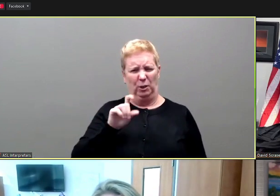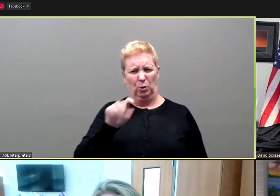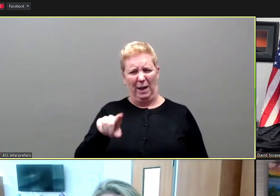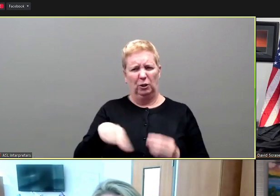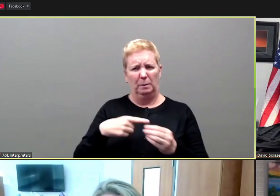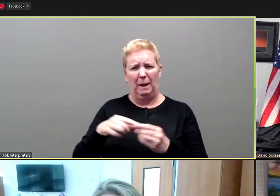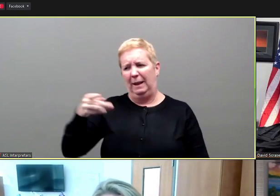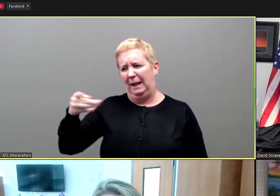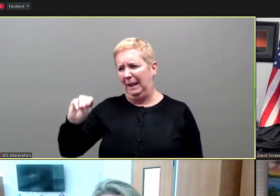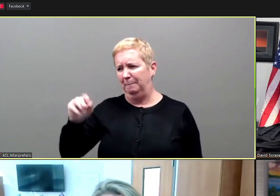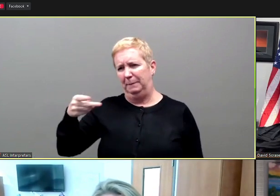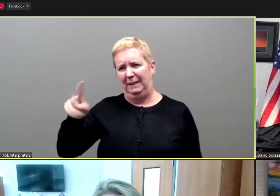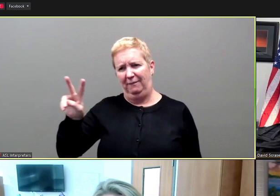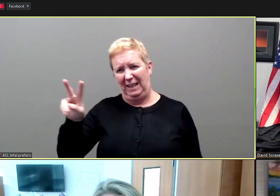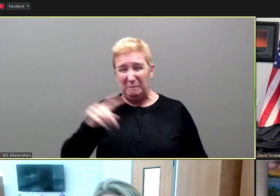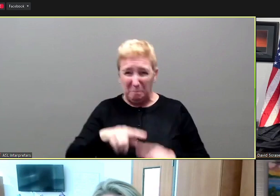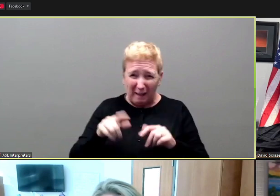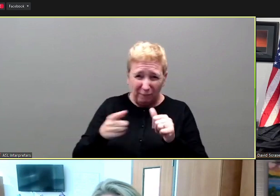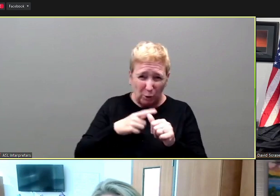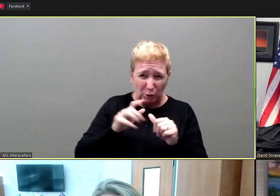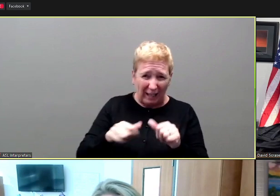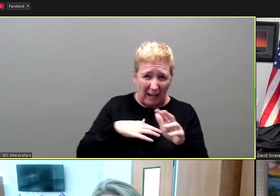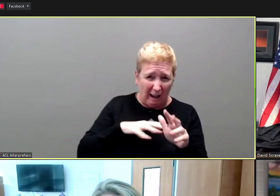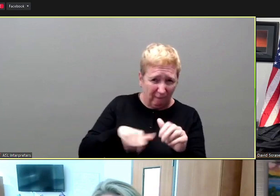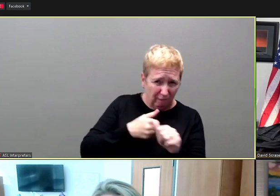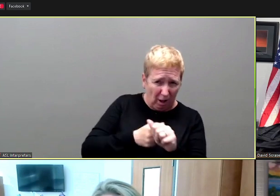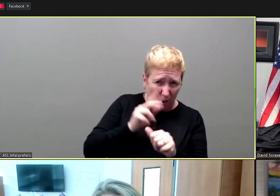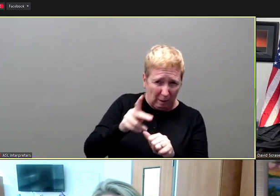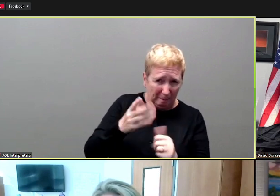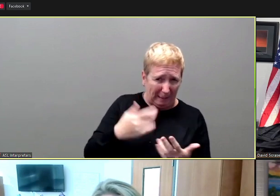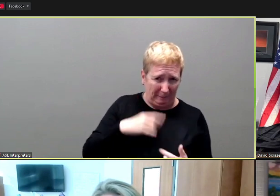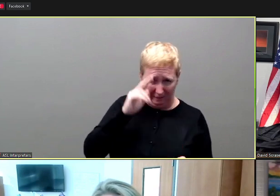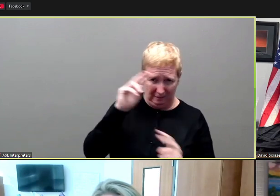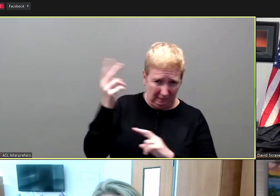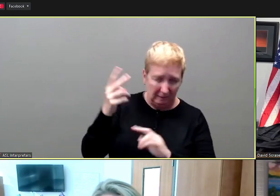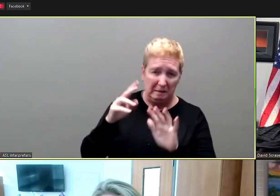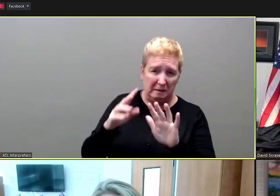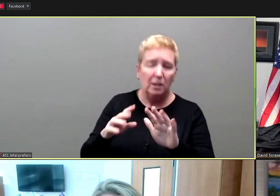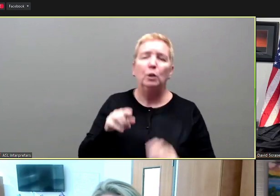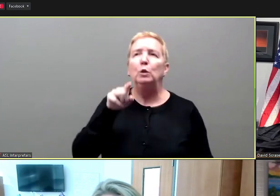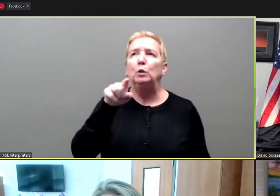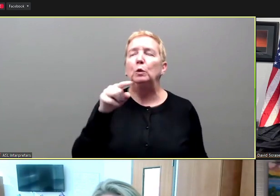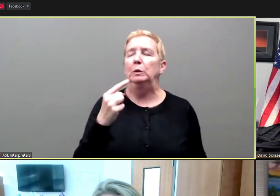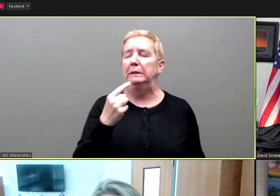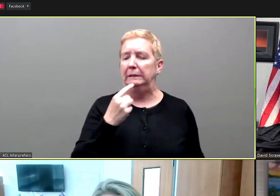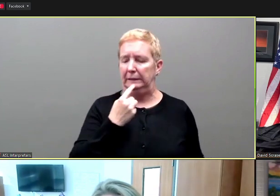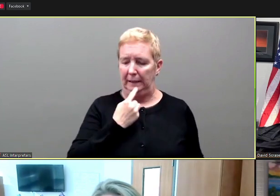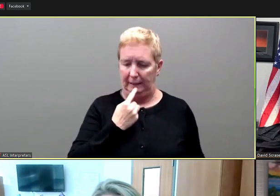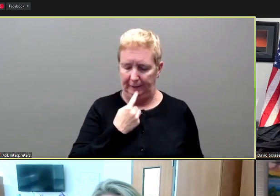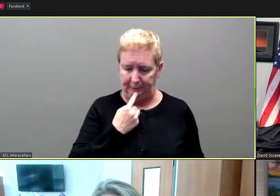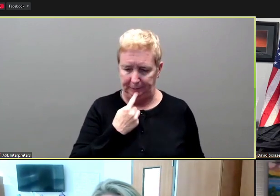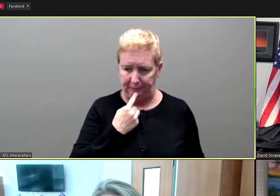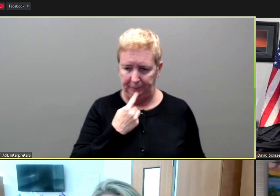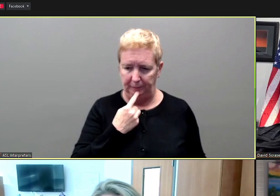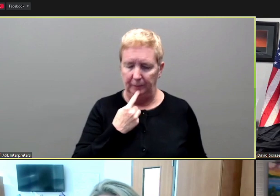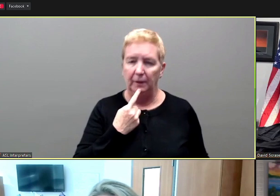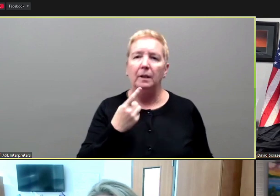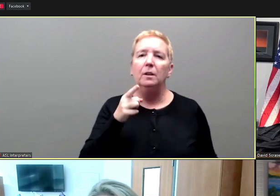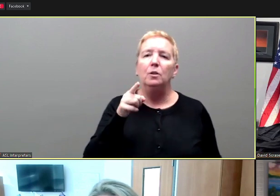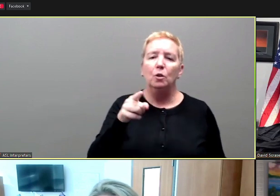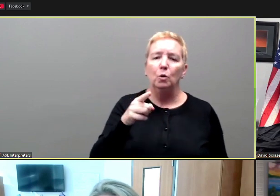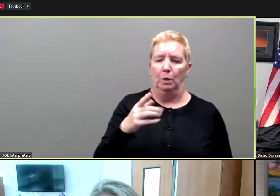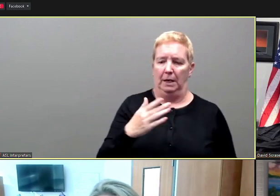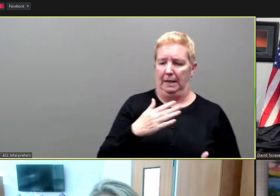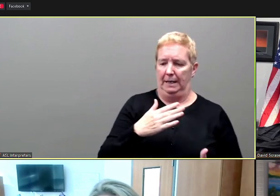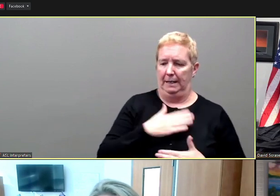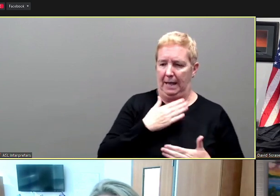quickly, Dr. Scrace, just follow up on something you said and make sure I was understanding? It sounded as though you were talking about being glad that the state